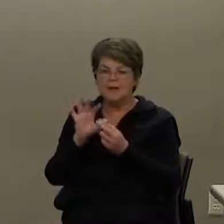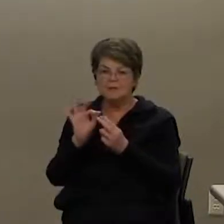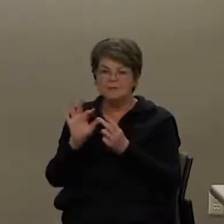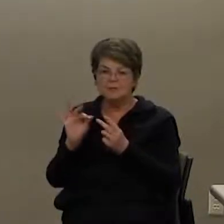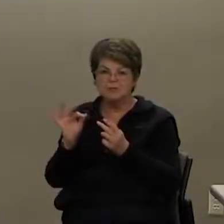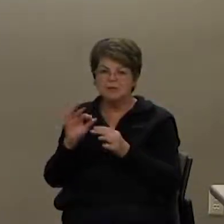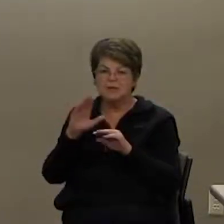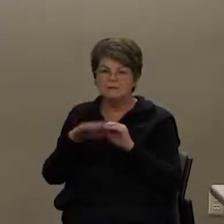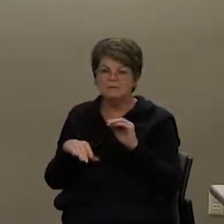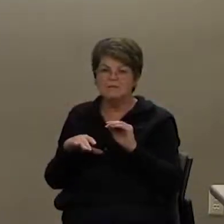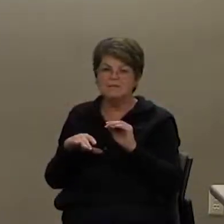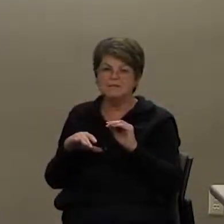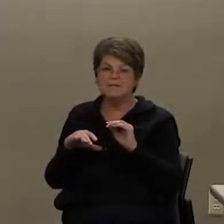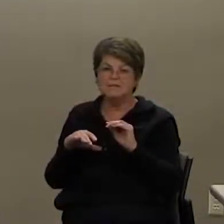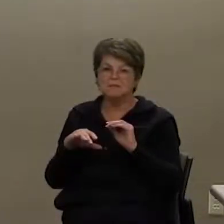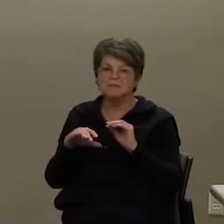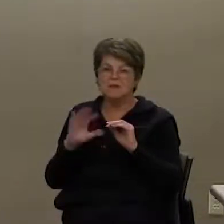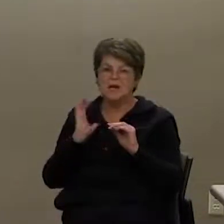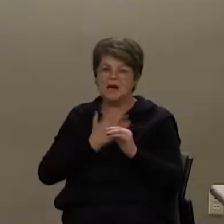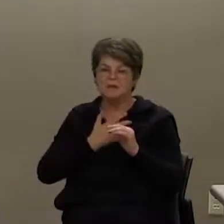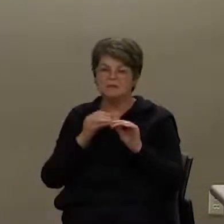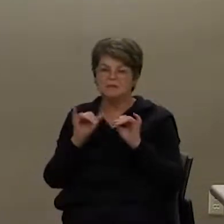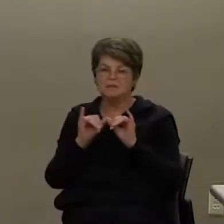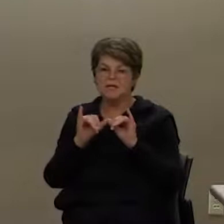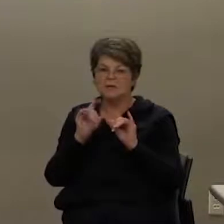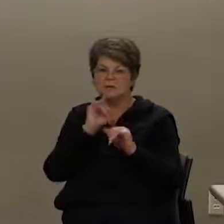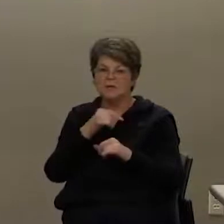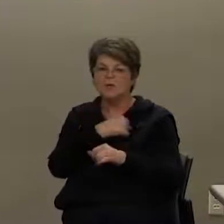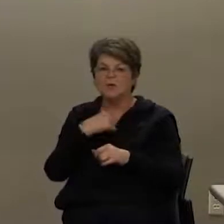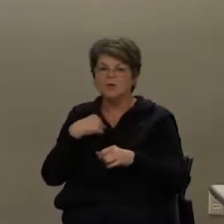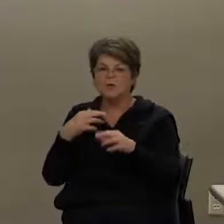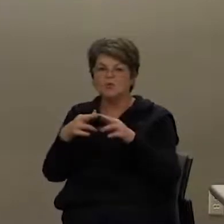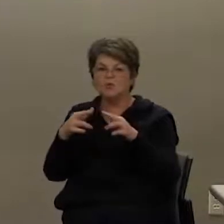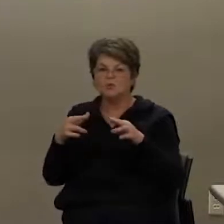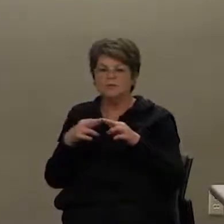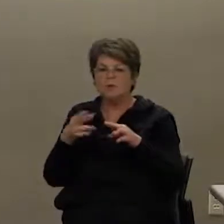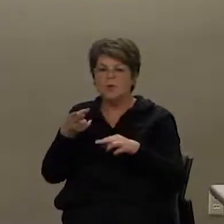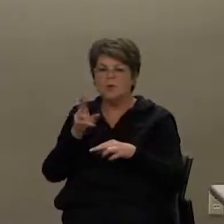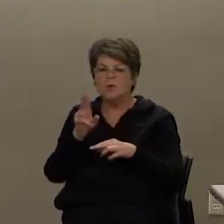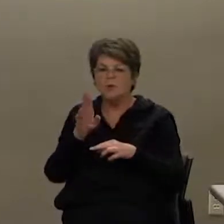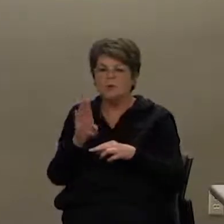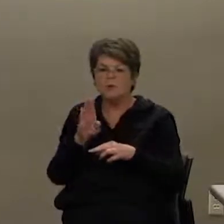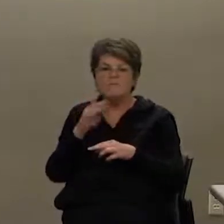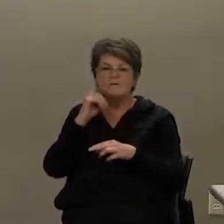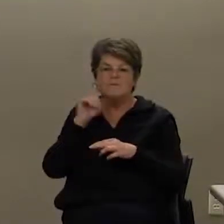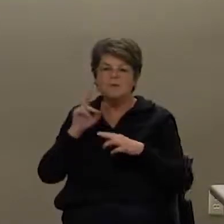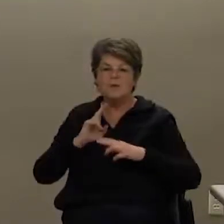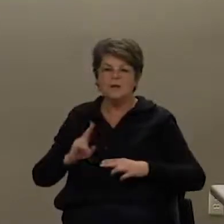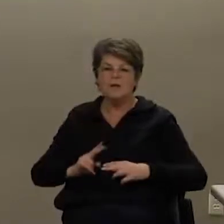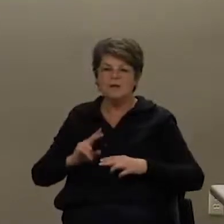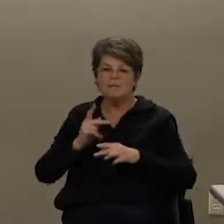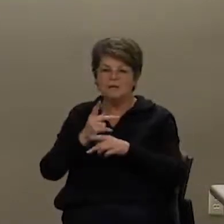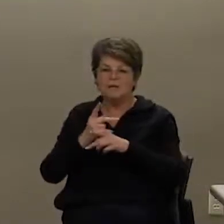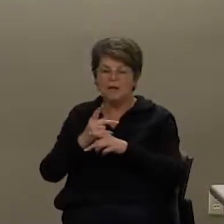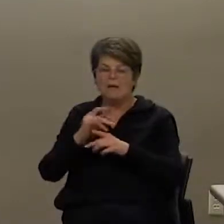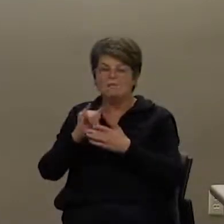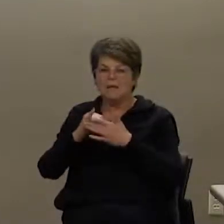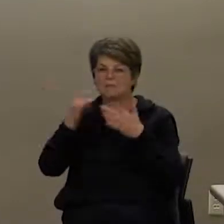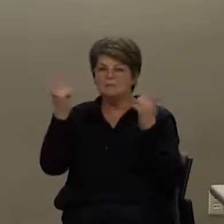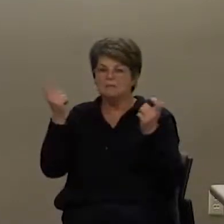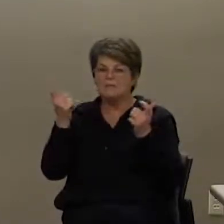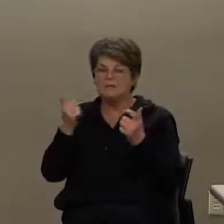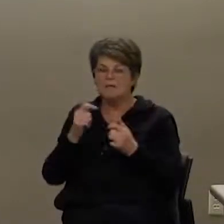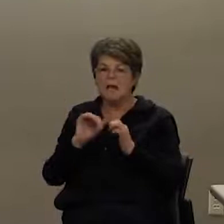options than our size dictates. We are a regional hub for healthcare, and that's a tremendous thing. From my perspective